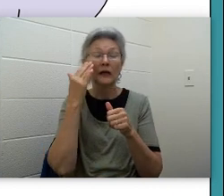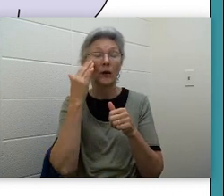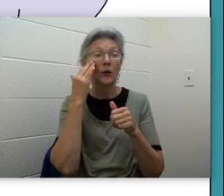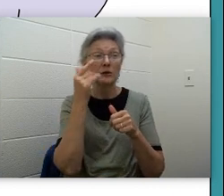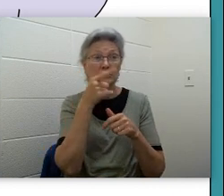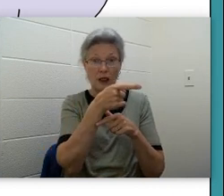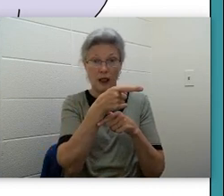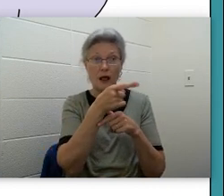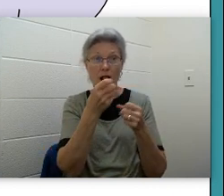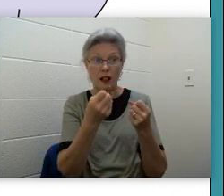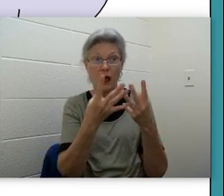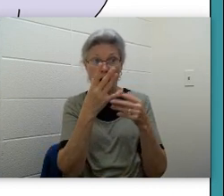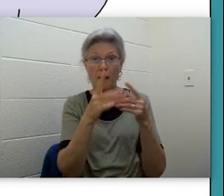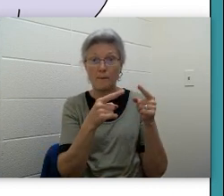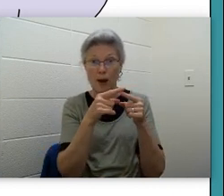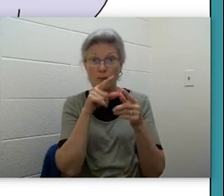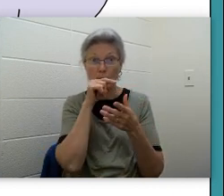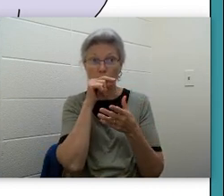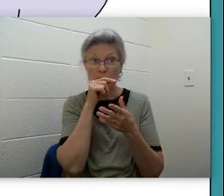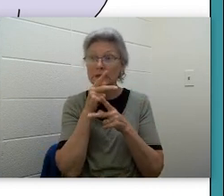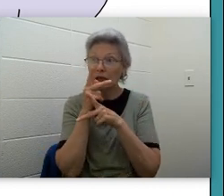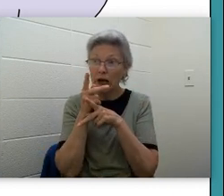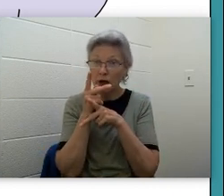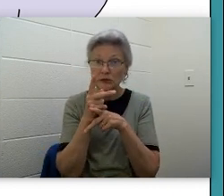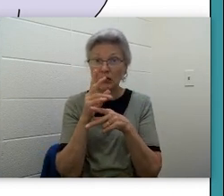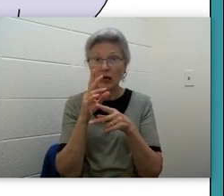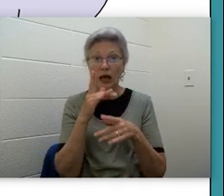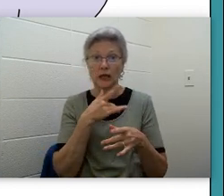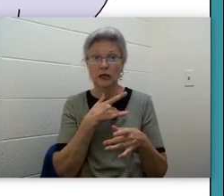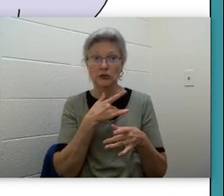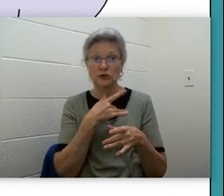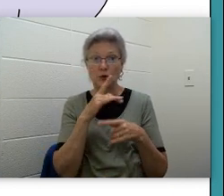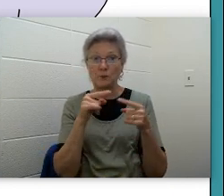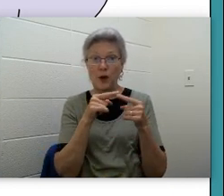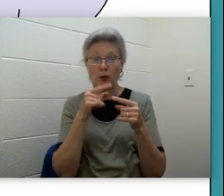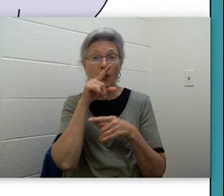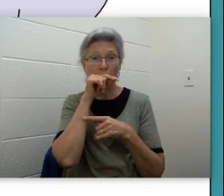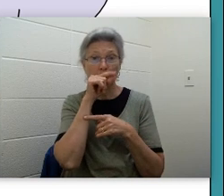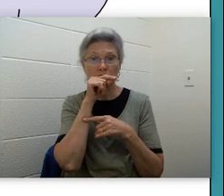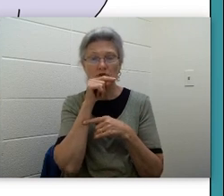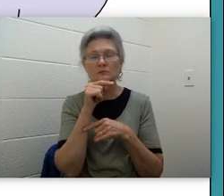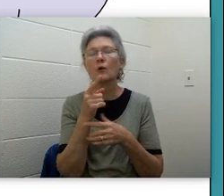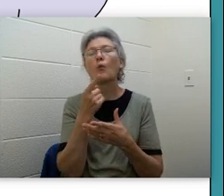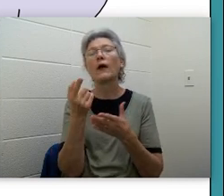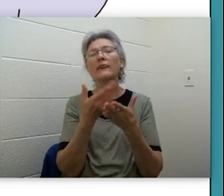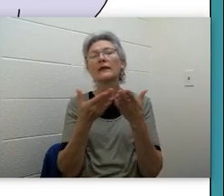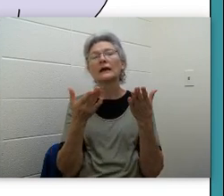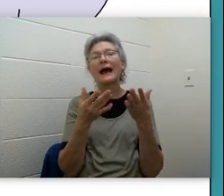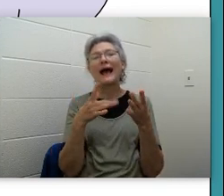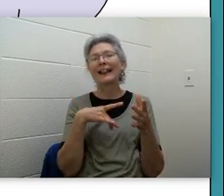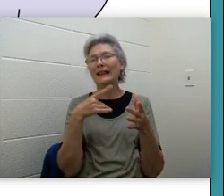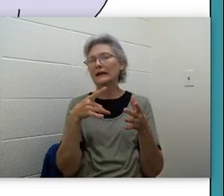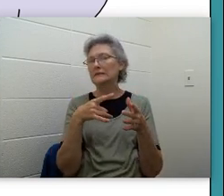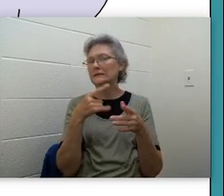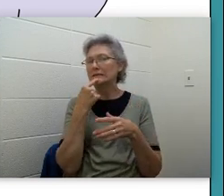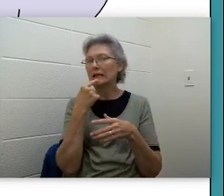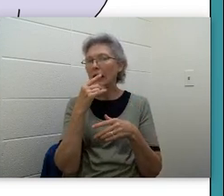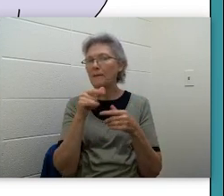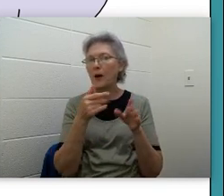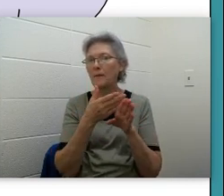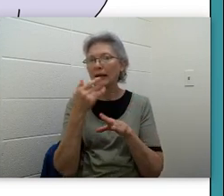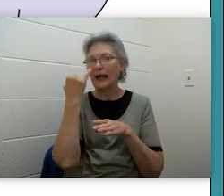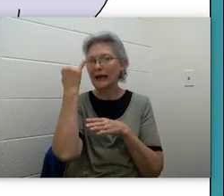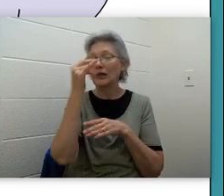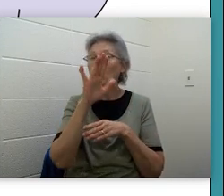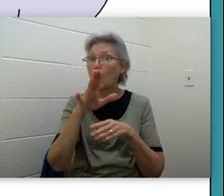about birds and really cares about them. One thing I like to mention about main idea is your words don't have